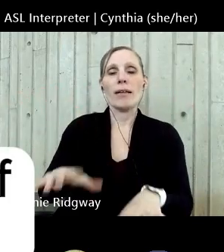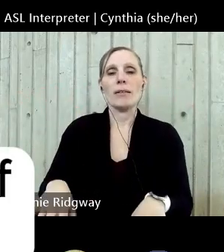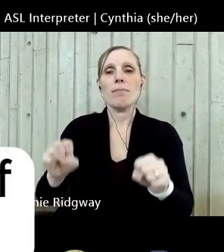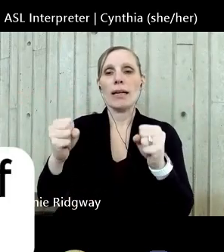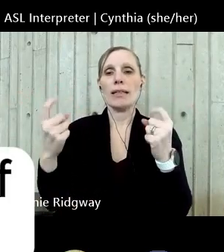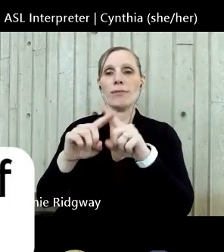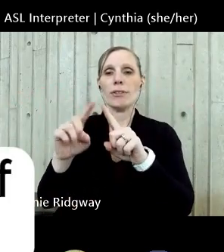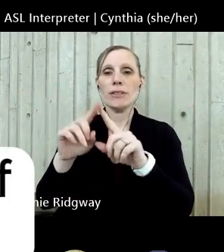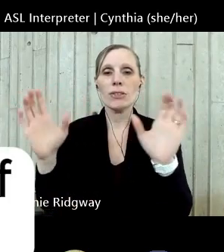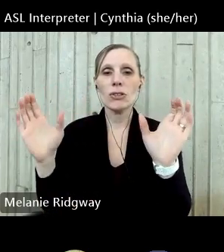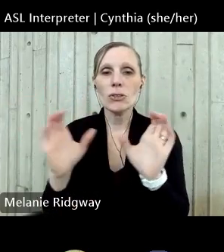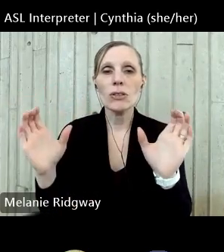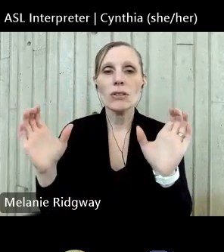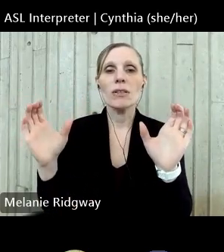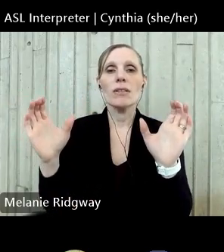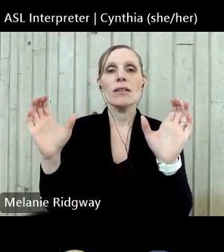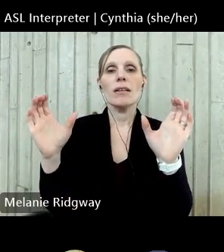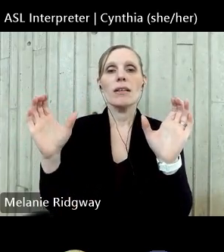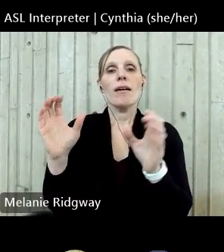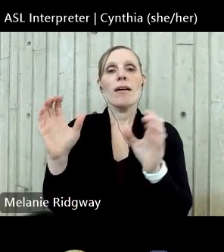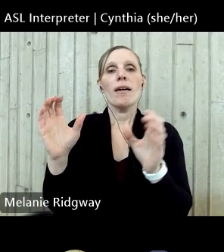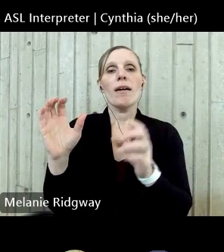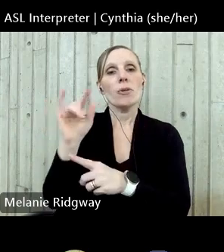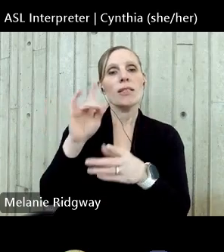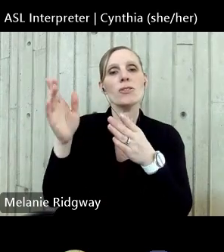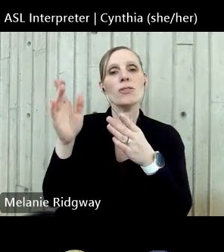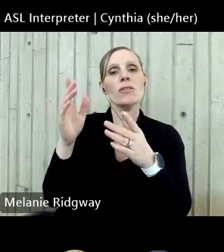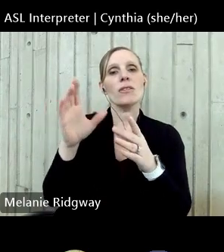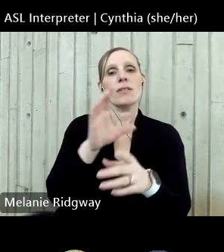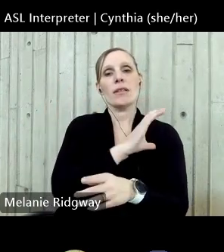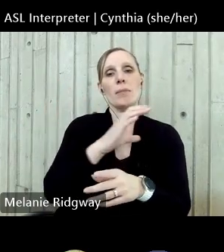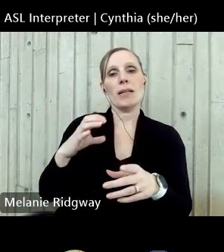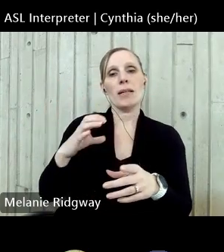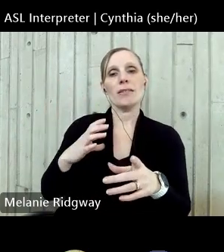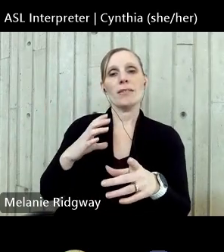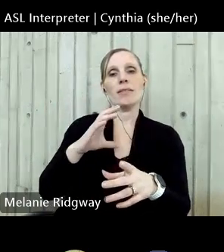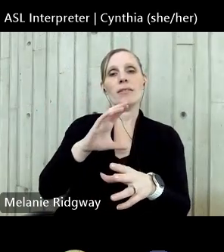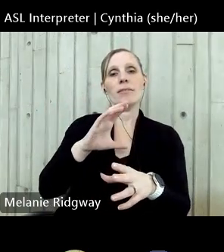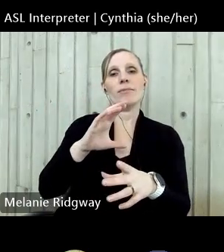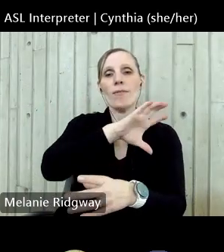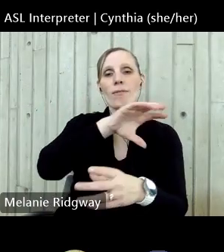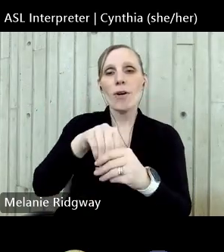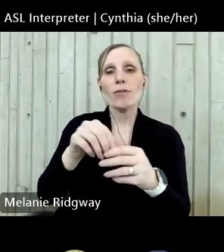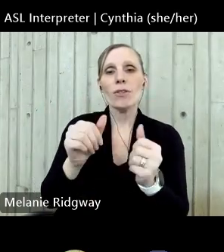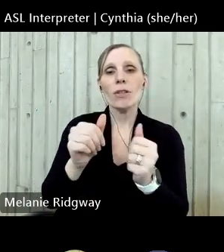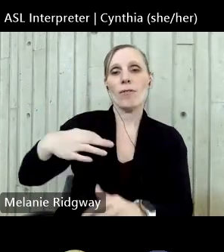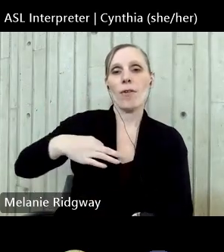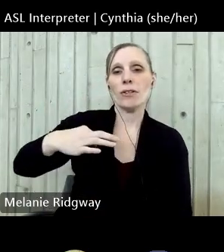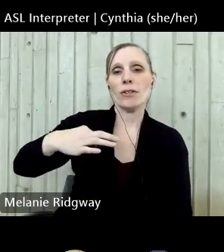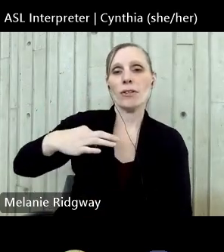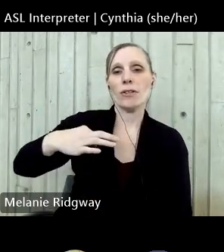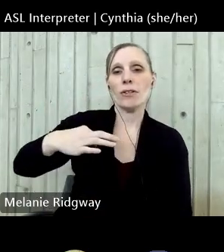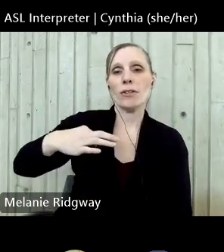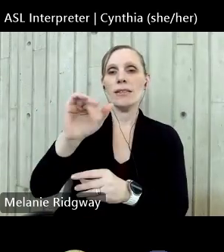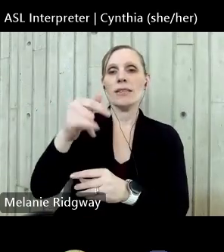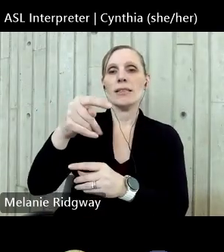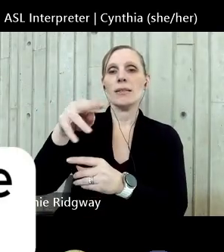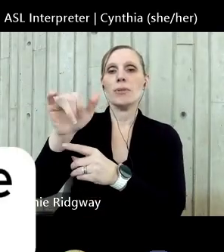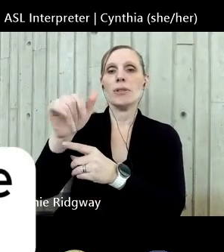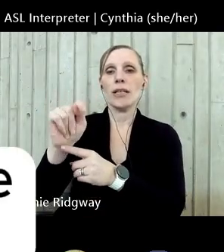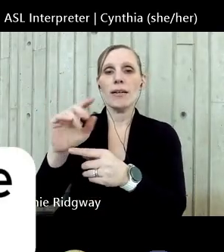Cypriot Community of Toronto and the Cypriot Federation of Canada in leadership roles for over 20 years. He also supports the